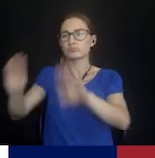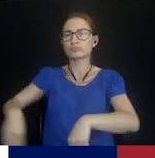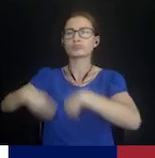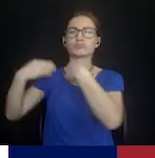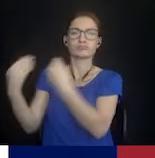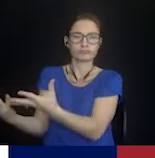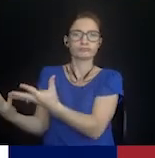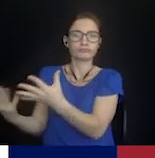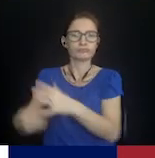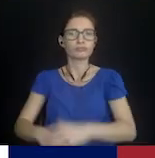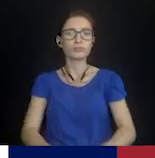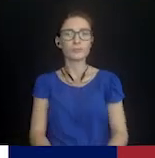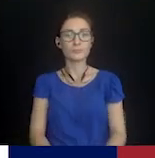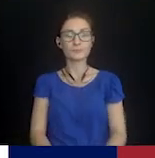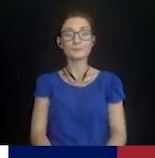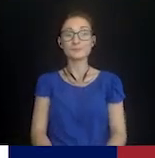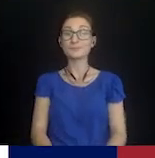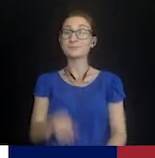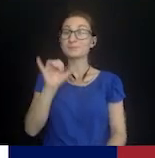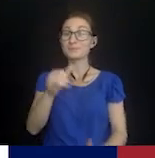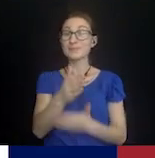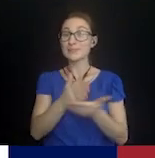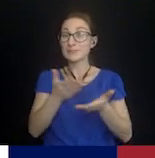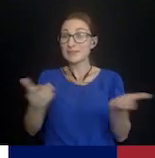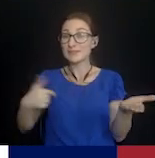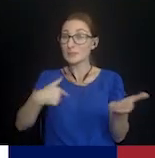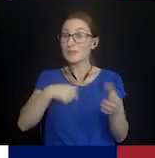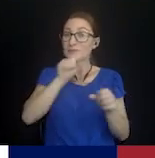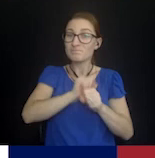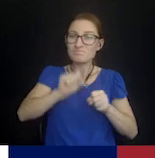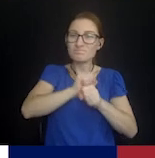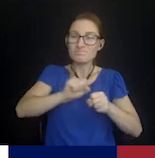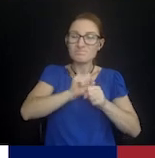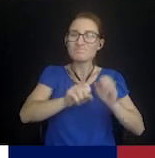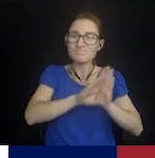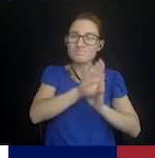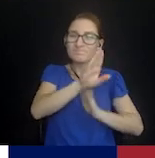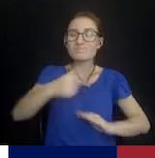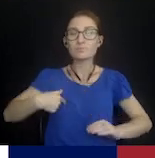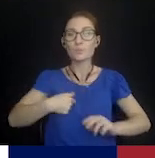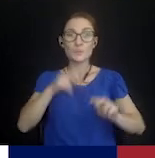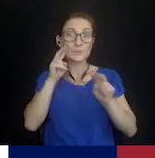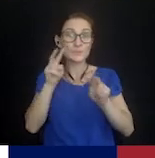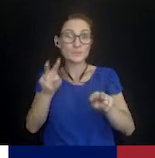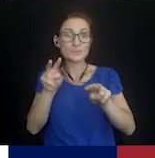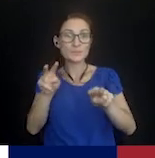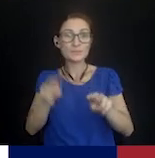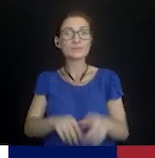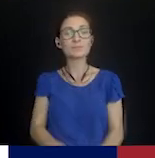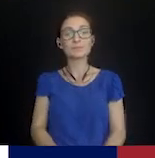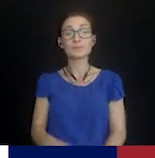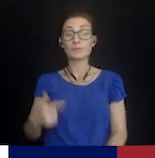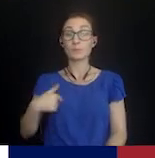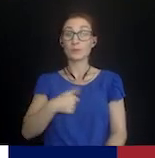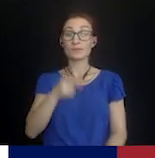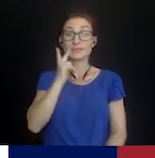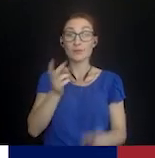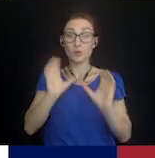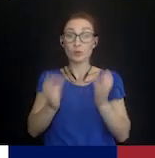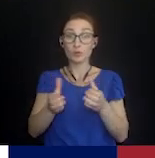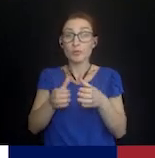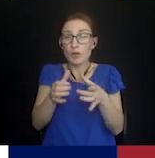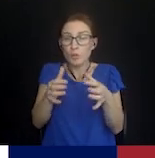be able to do that. So those are some of the things that we've been working on, that we look forward to working on. We have seen our coalition